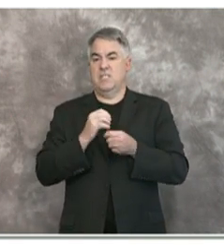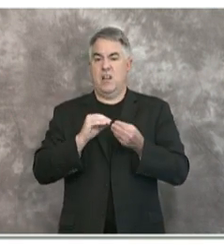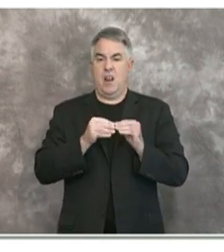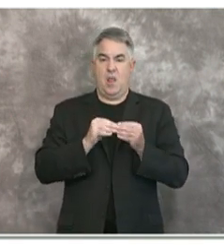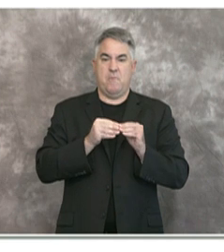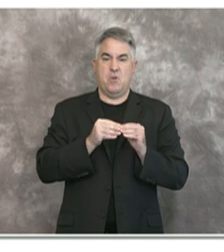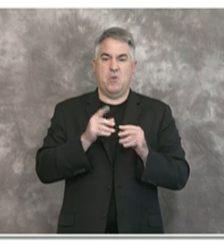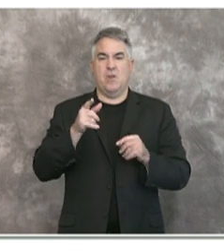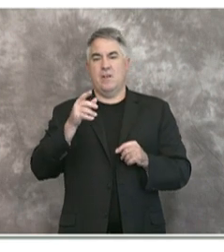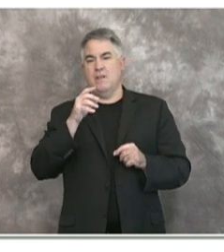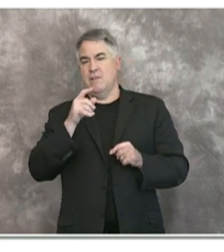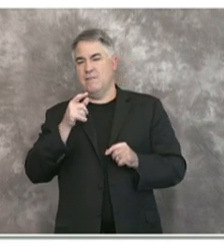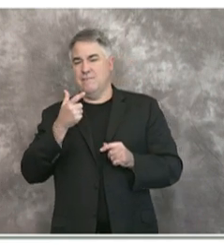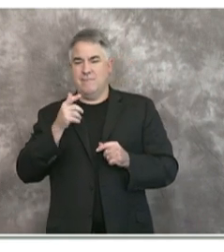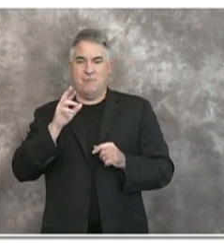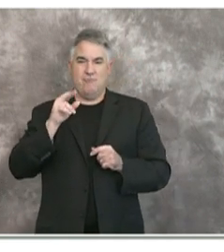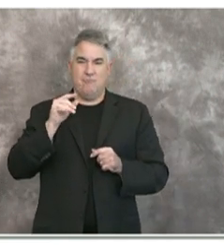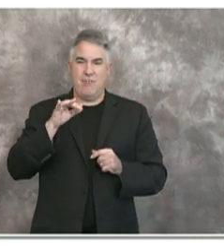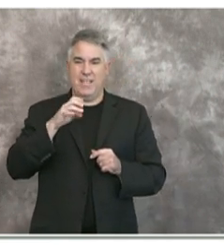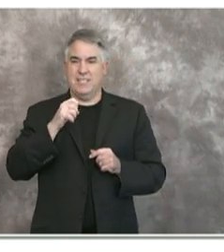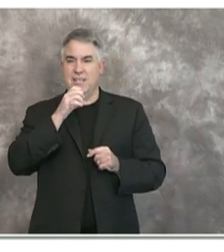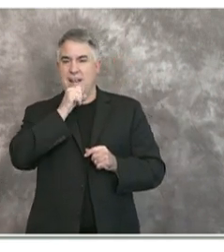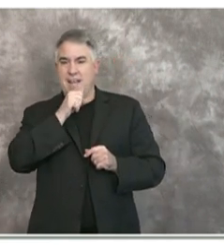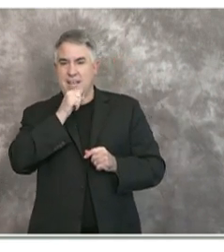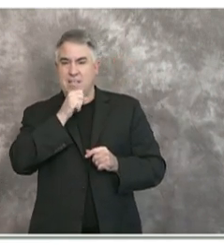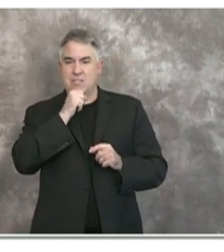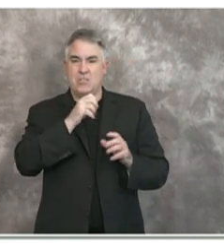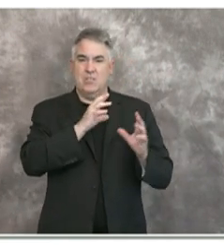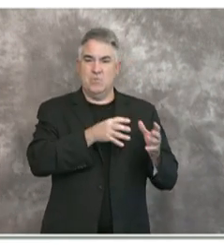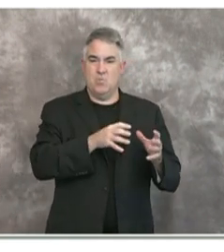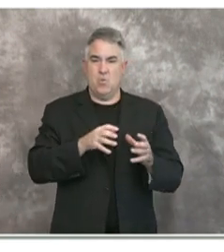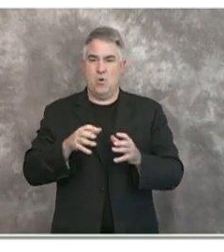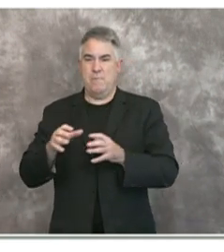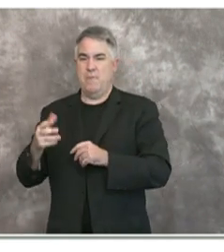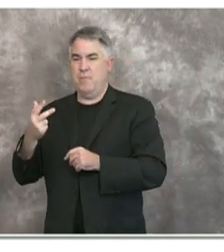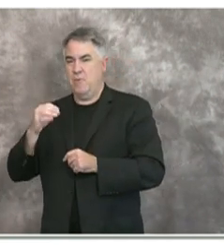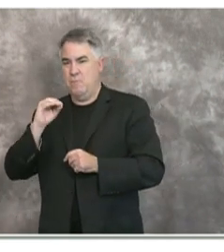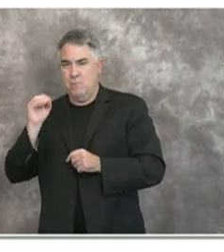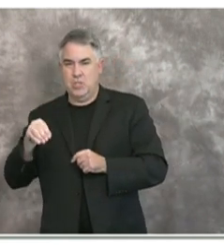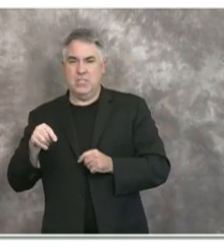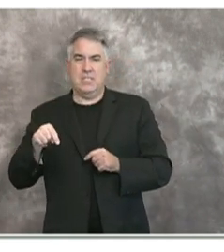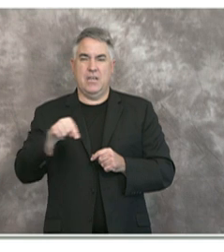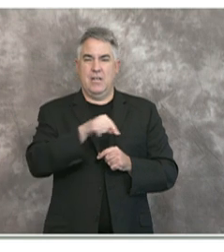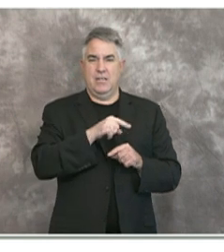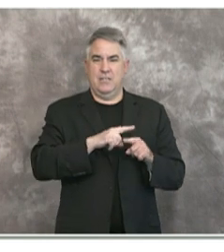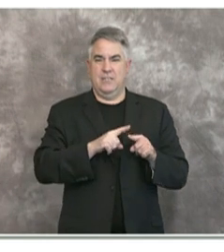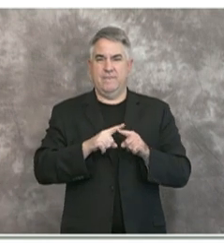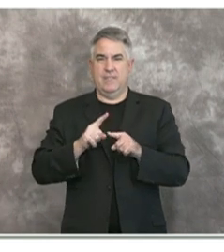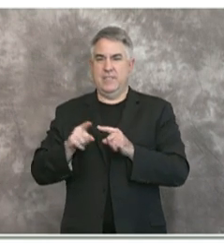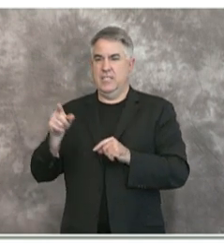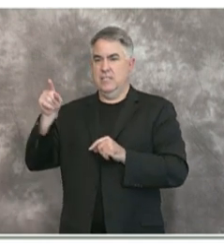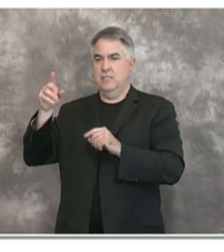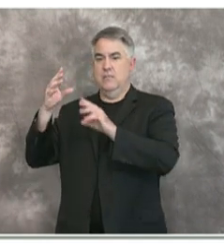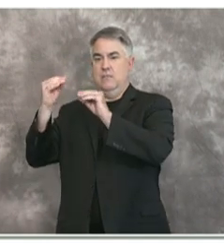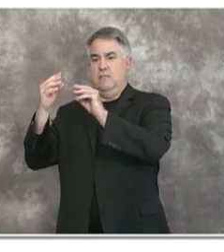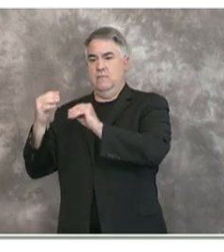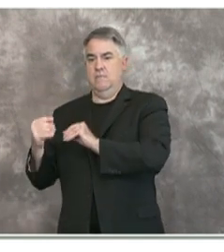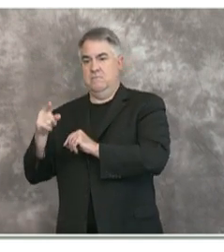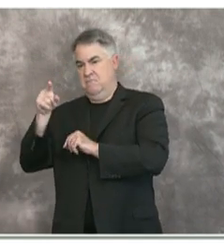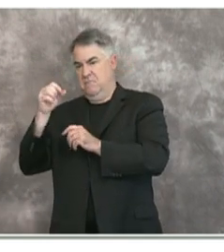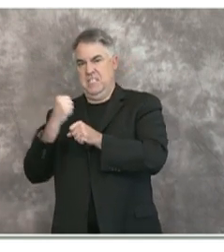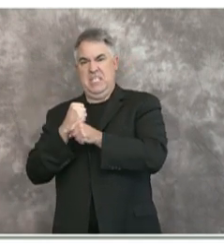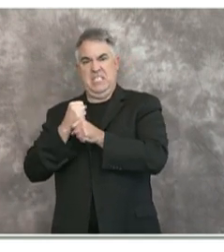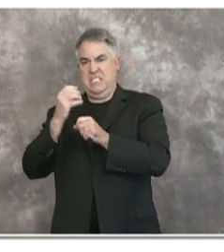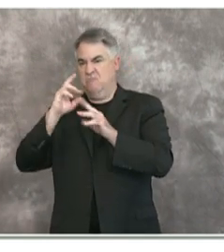medical conditions, which represents 3% of the total number of deaths. And